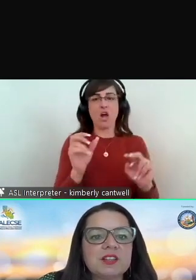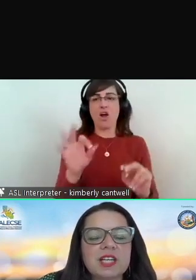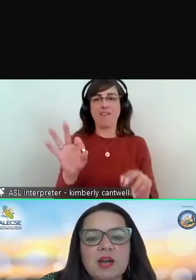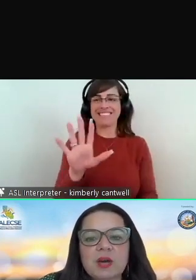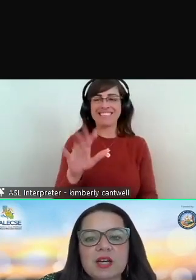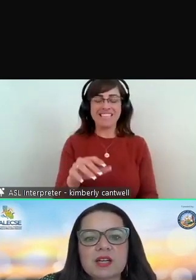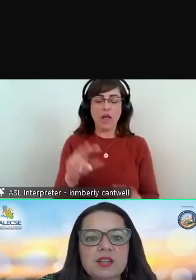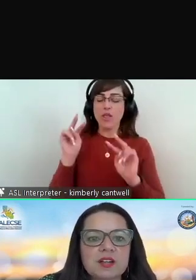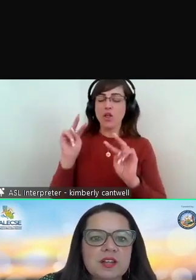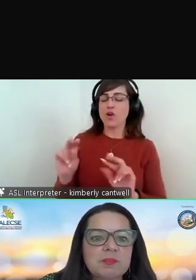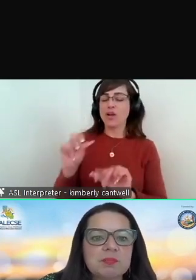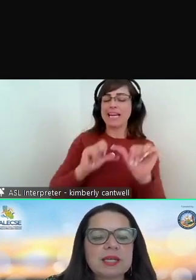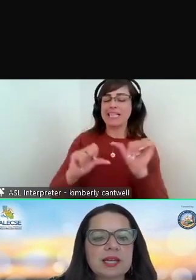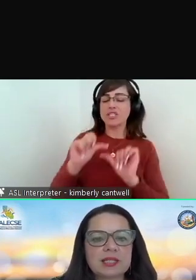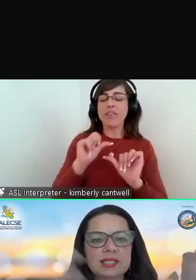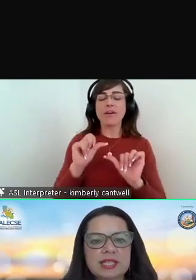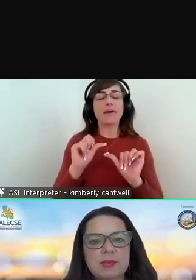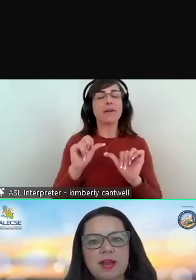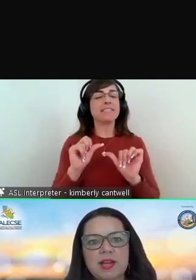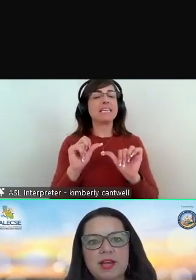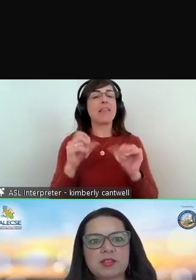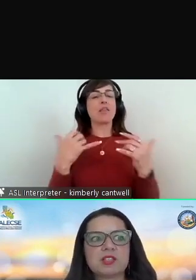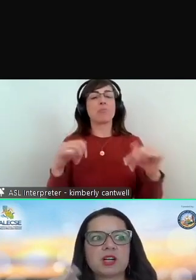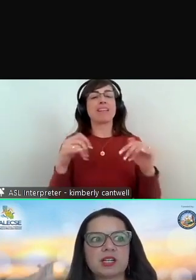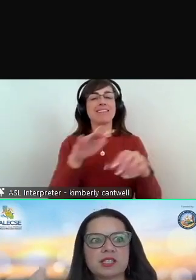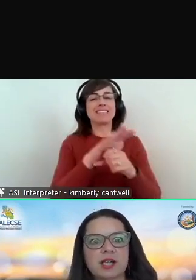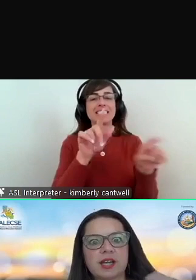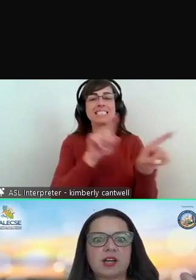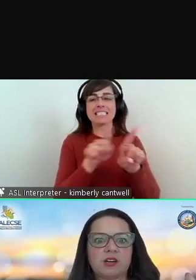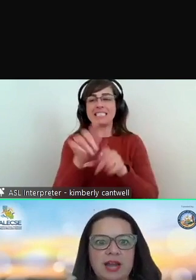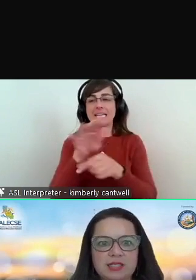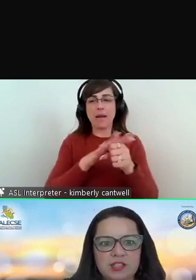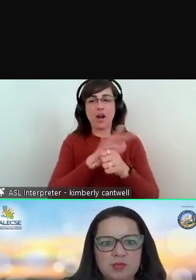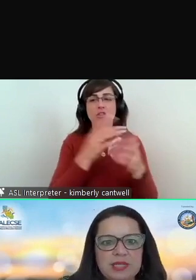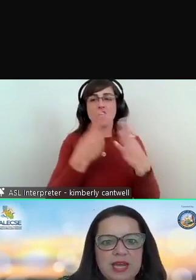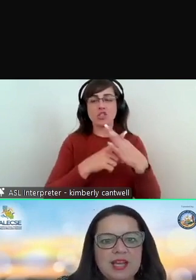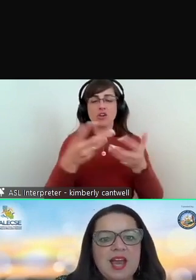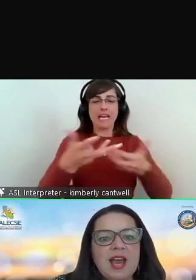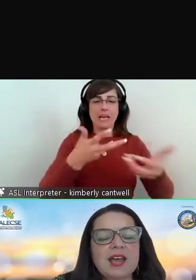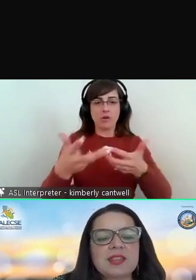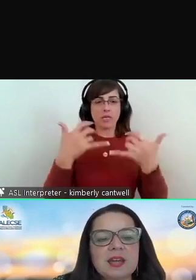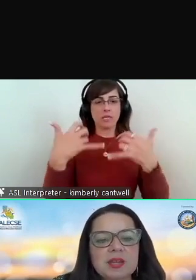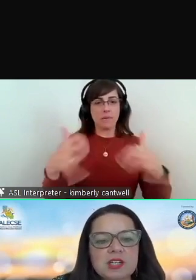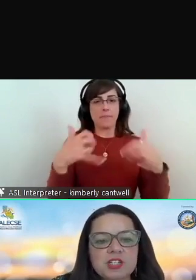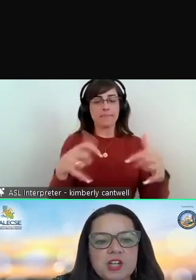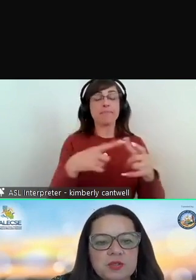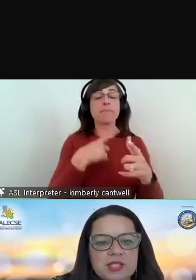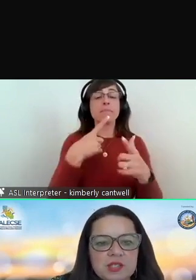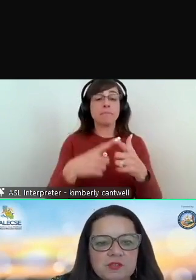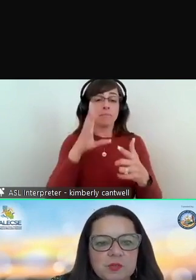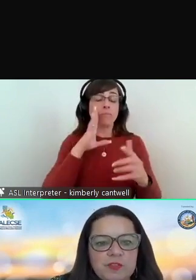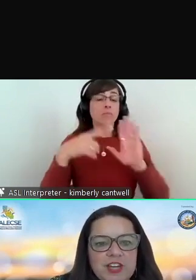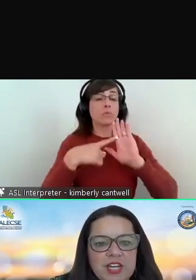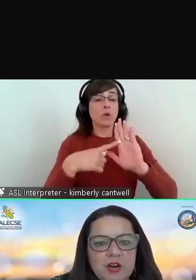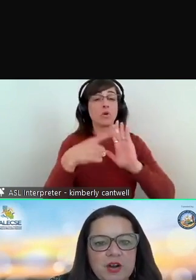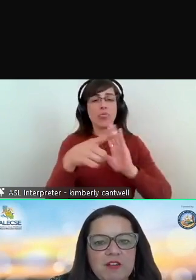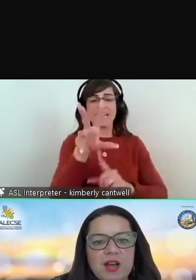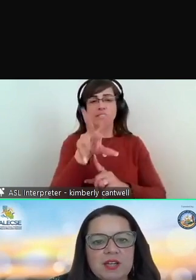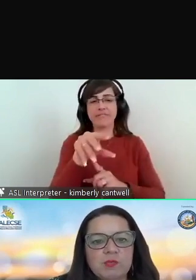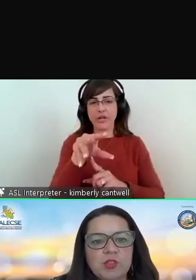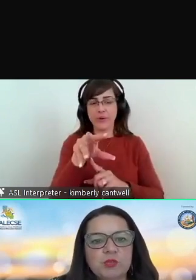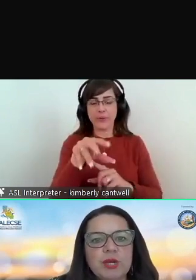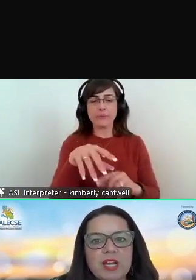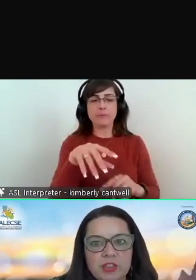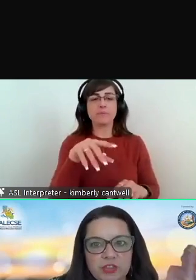They're looking at one another. They're playing in the same area. They're starting to kind of interact in their play. And then I'm going to show this video of